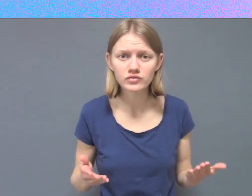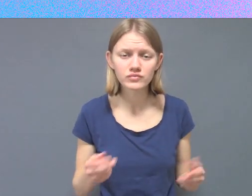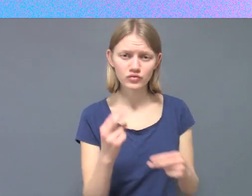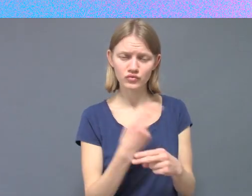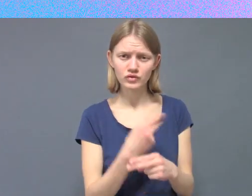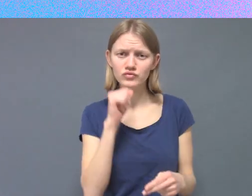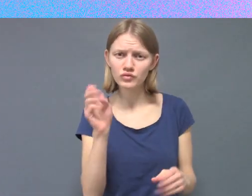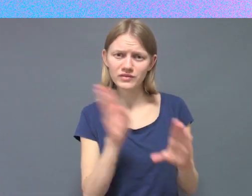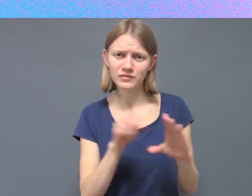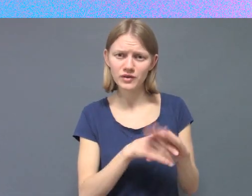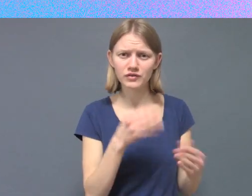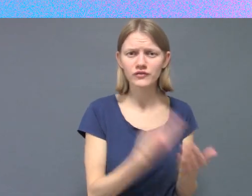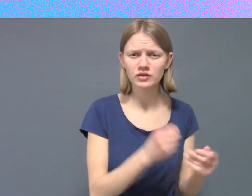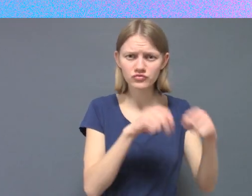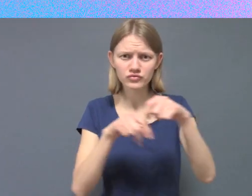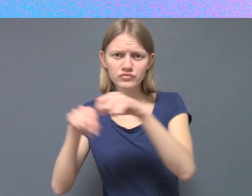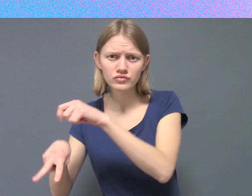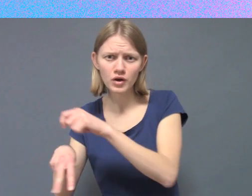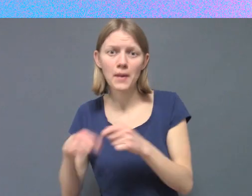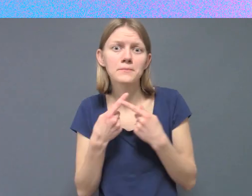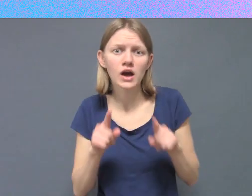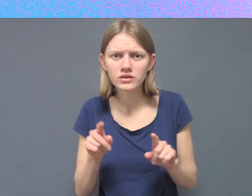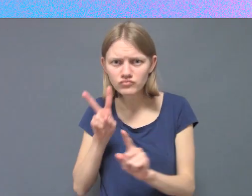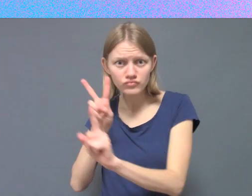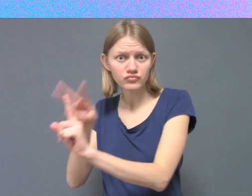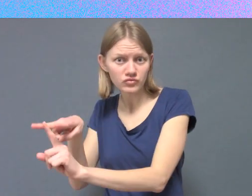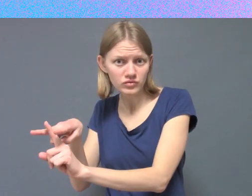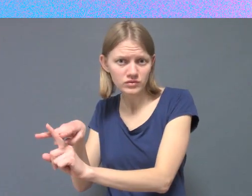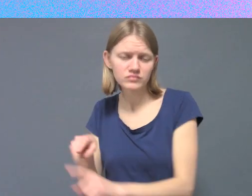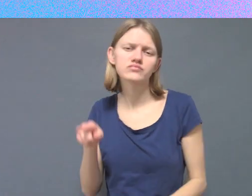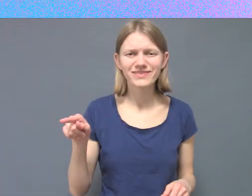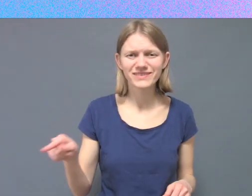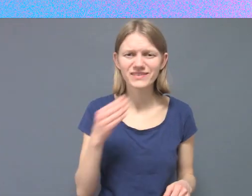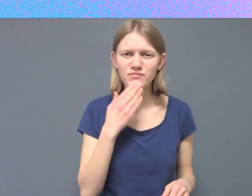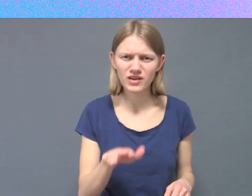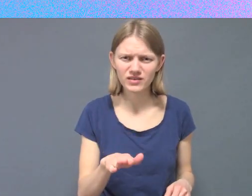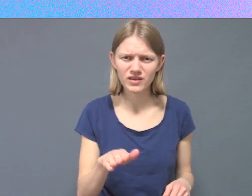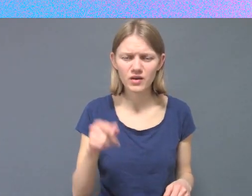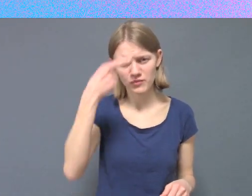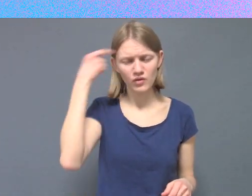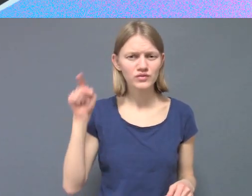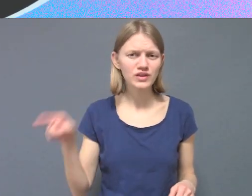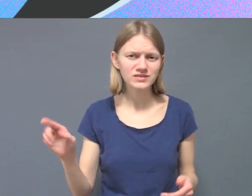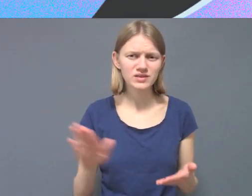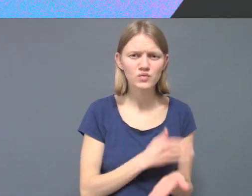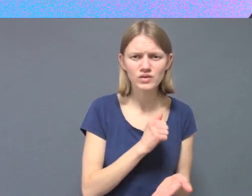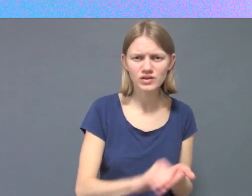but delegate it to some third parties. And this is obviously not good because it undermines